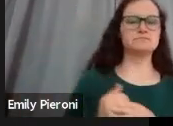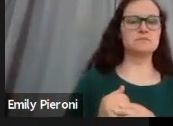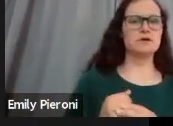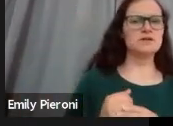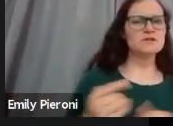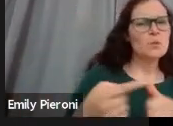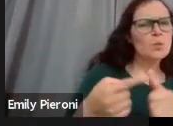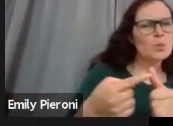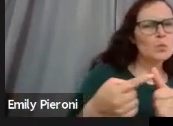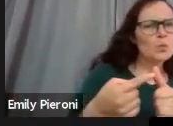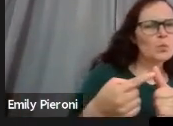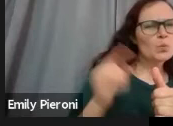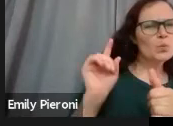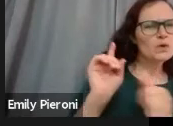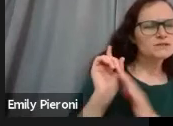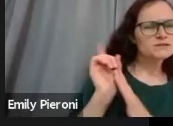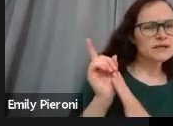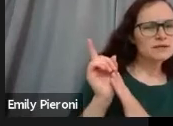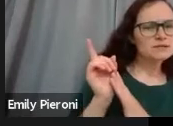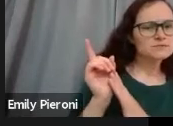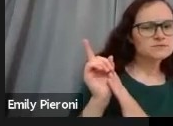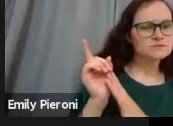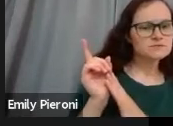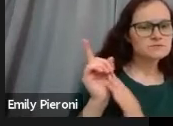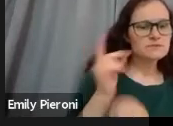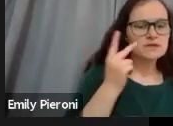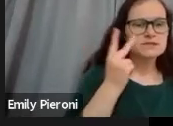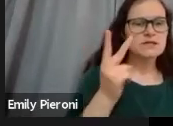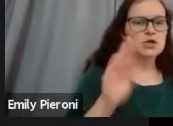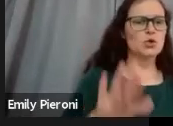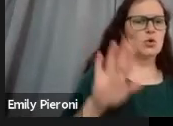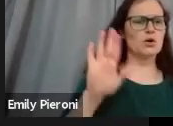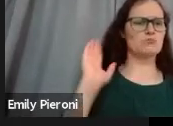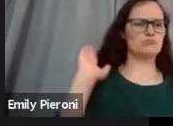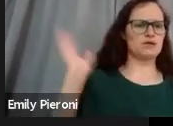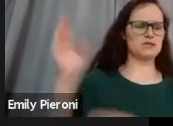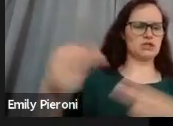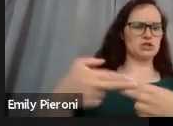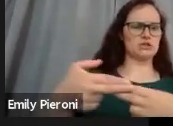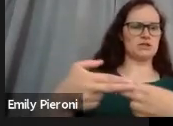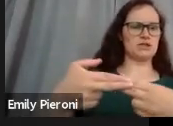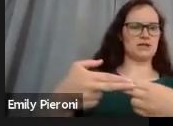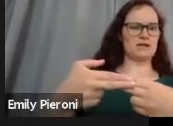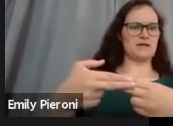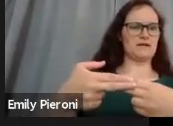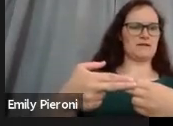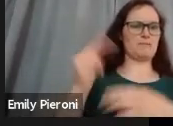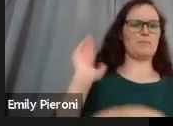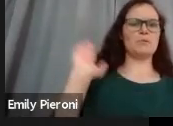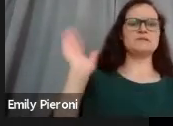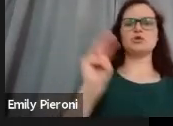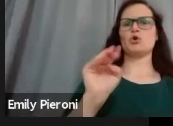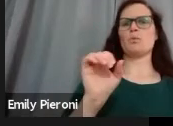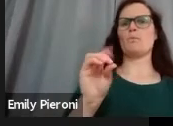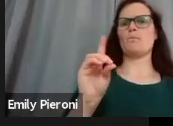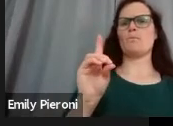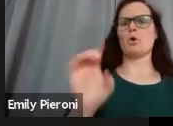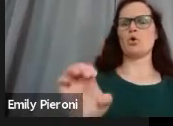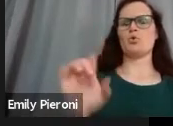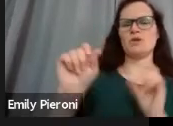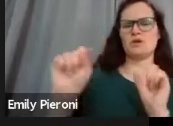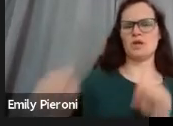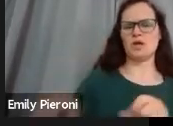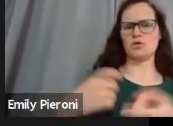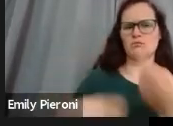continue, Mike, it looks like we're seeing your presentation in the presenter mode. I wonder if you could try